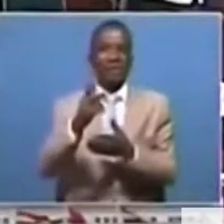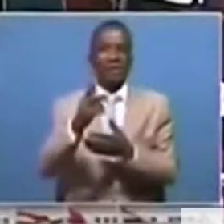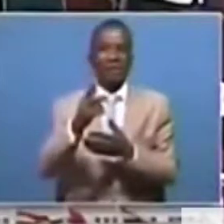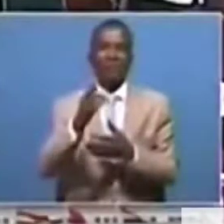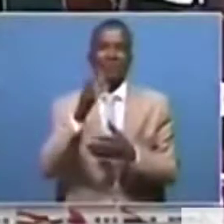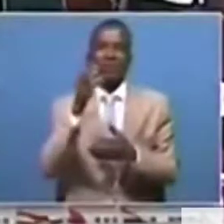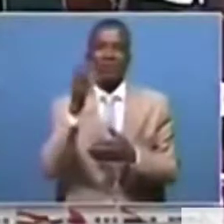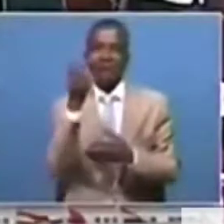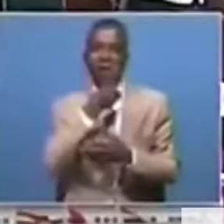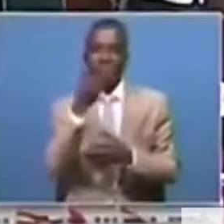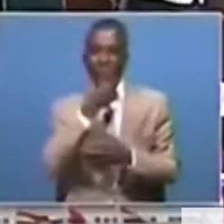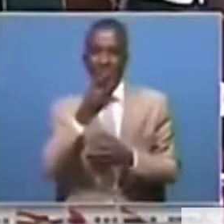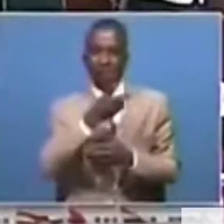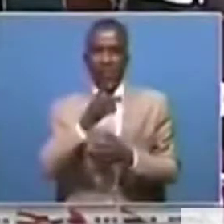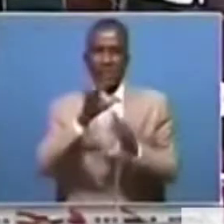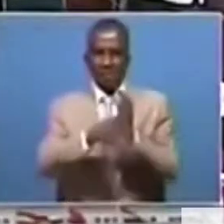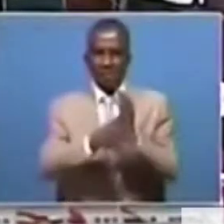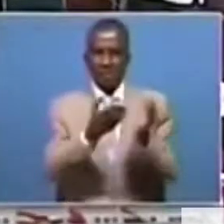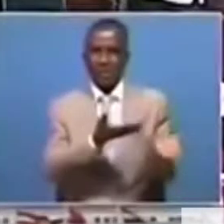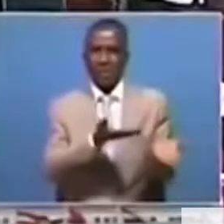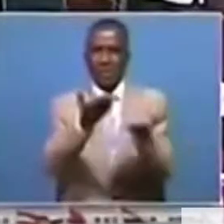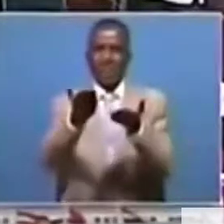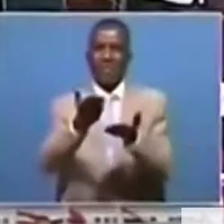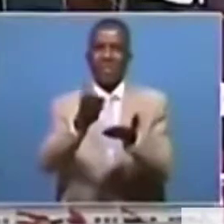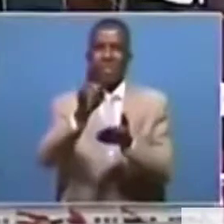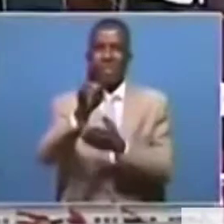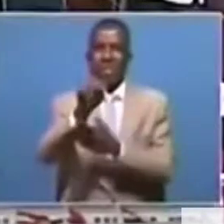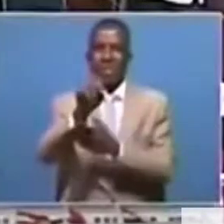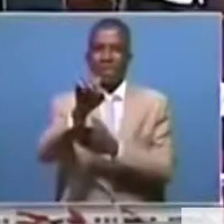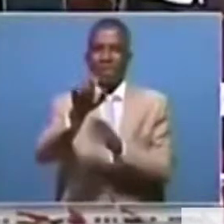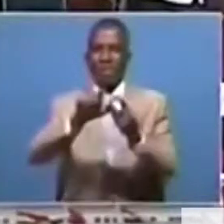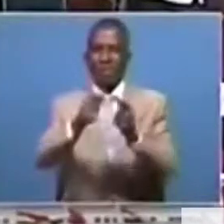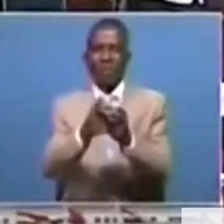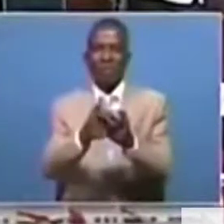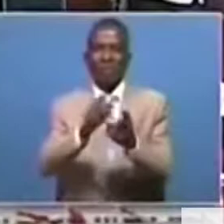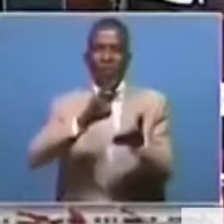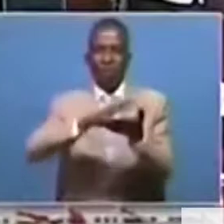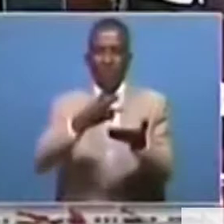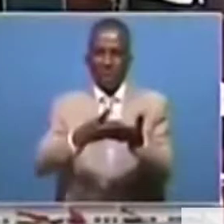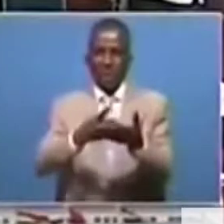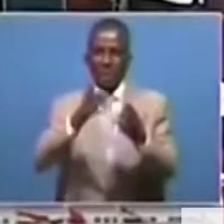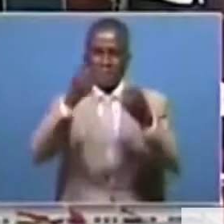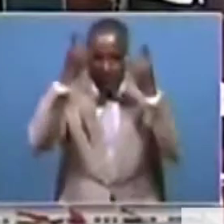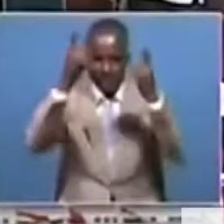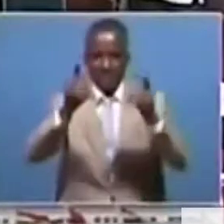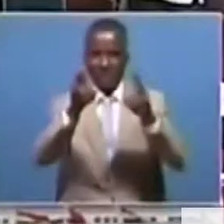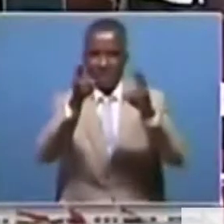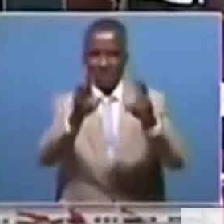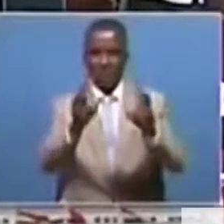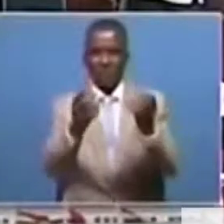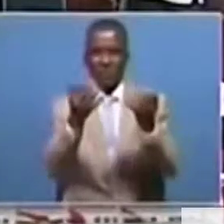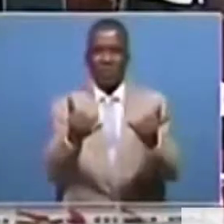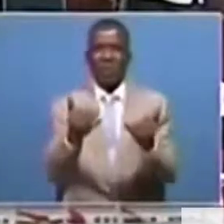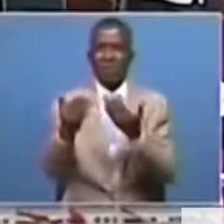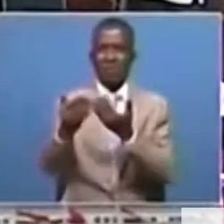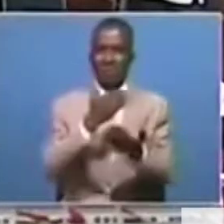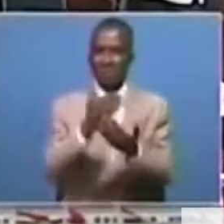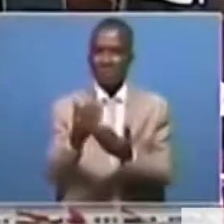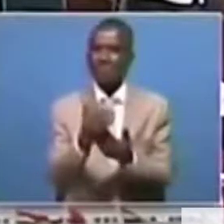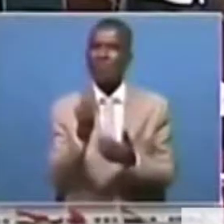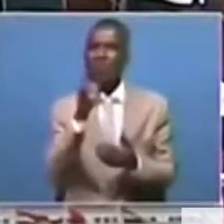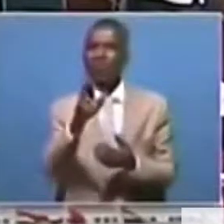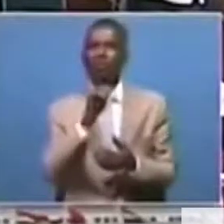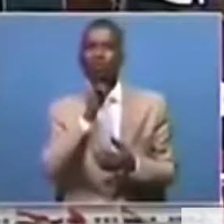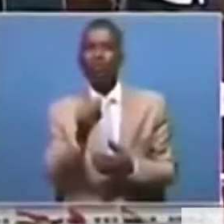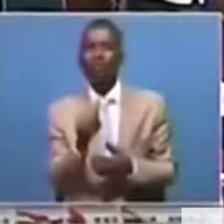oral testimonies and data presented by the petitioner through his witness and decide the main issue at stake, which is whether or not